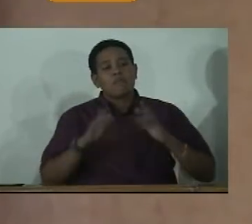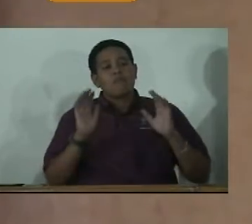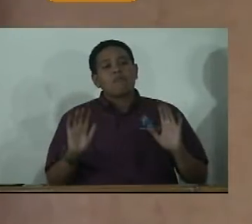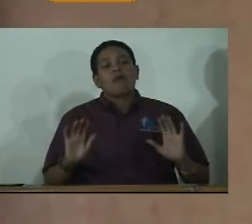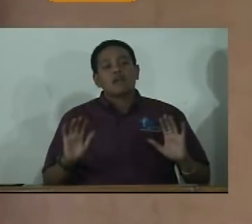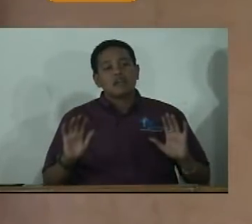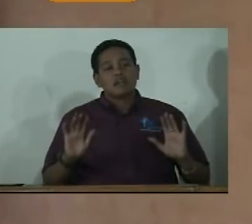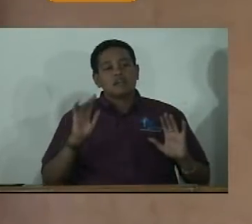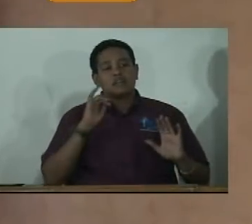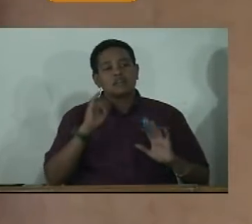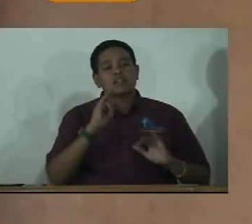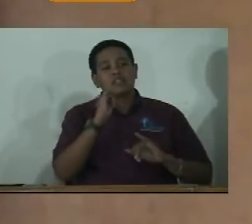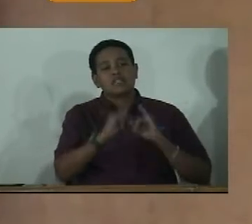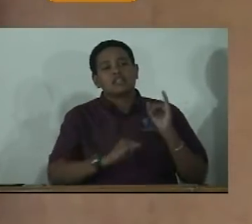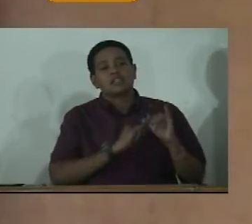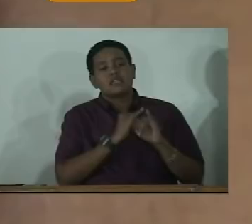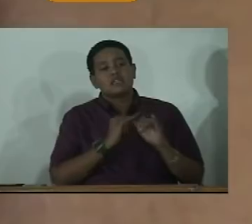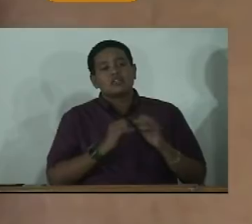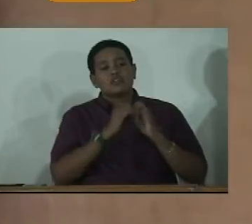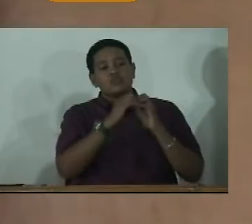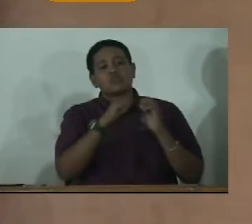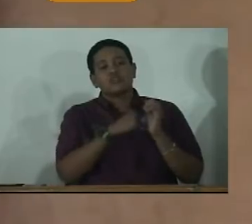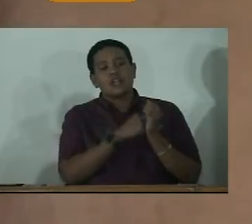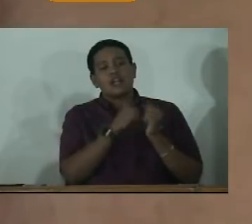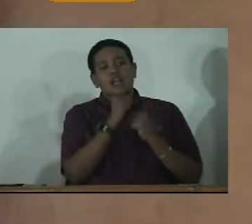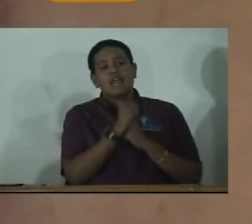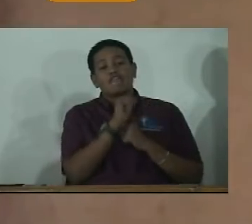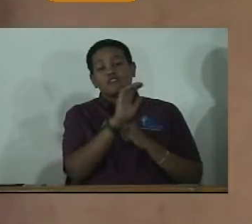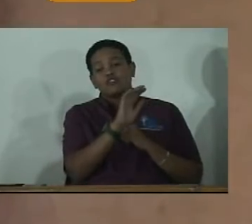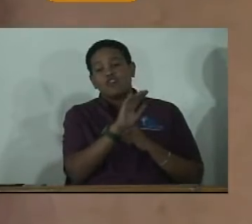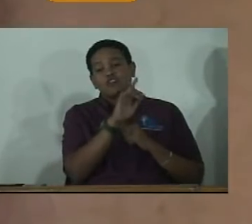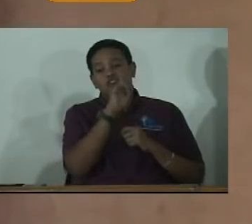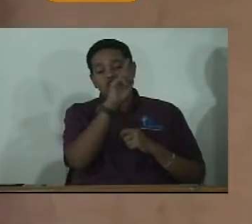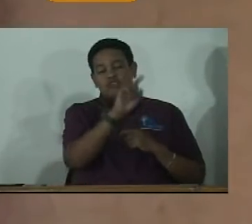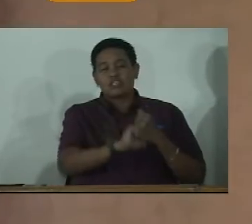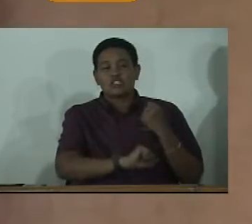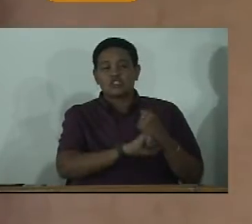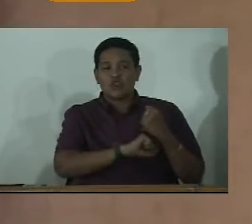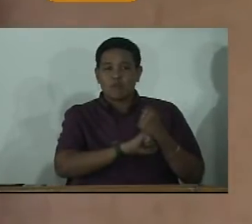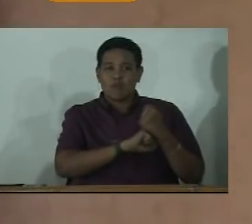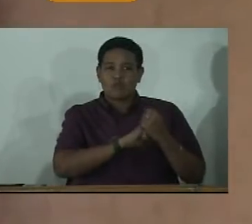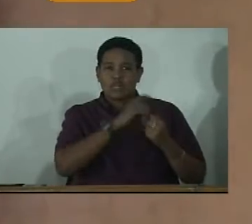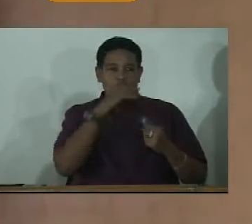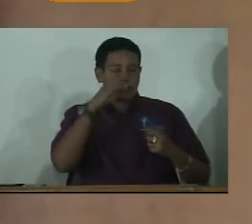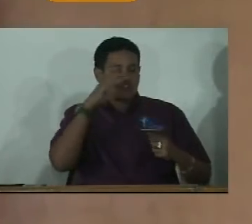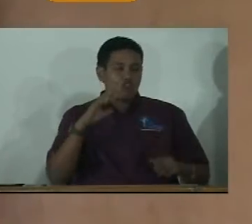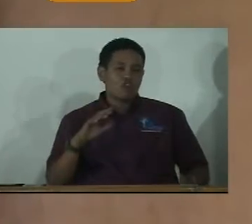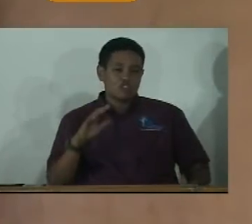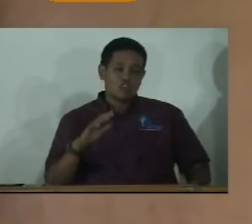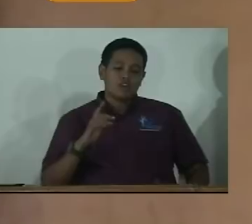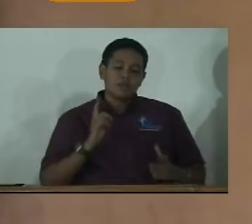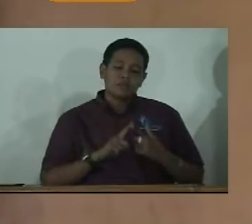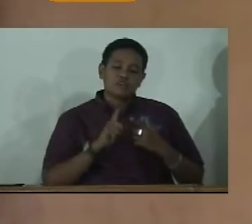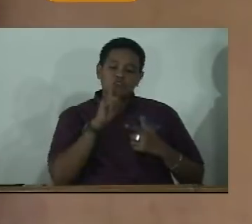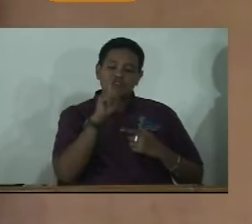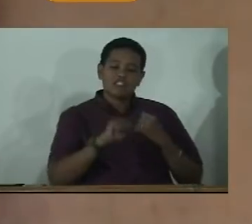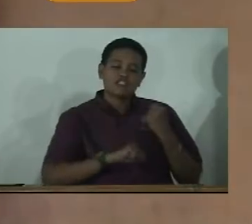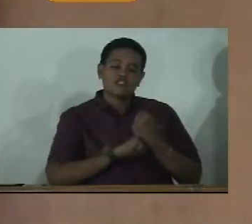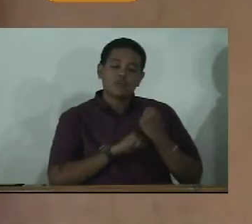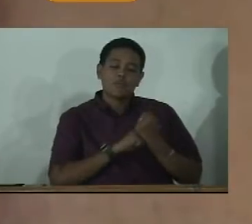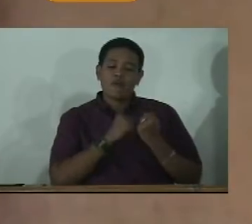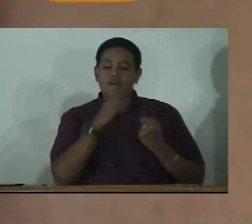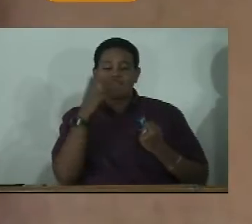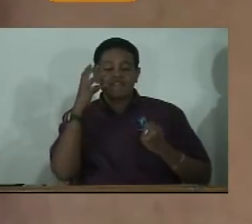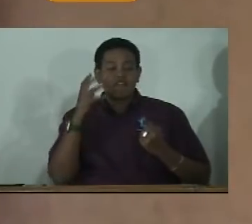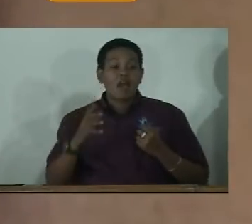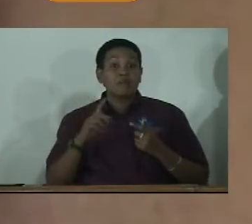the institutional infrastructure to support agriculture and to support farmers at the